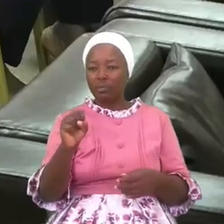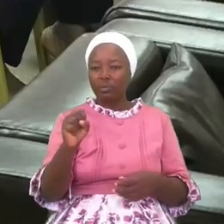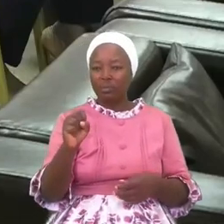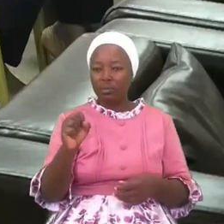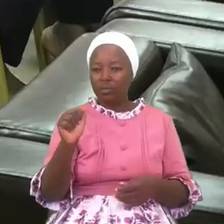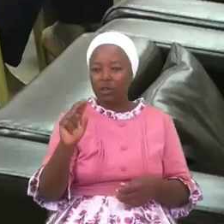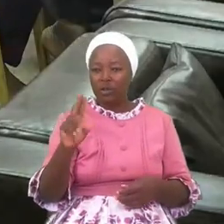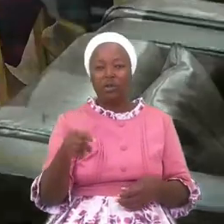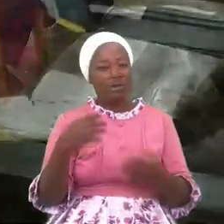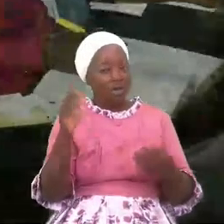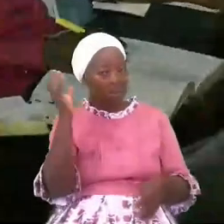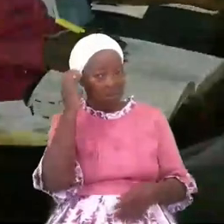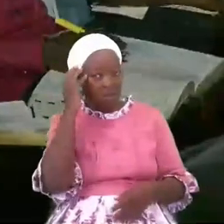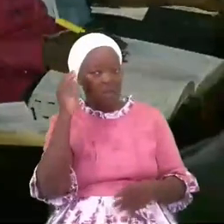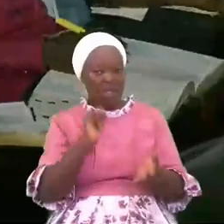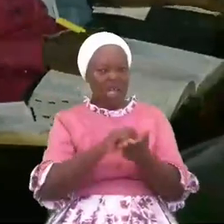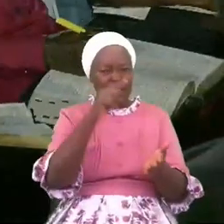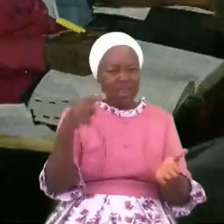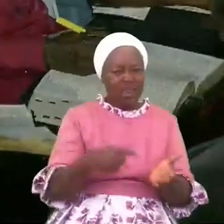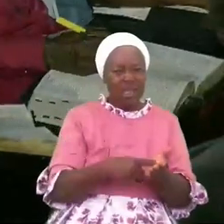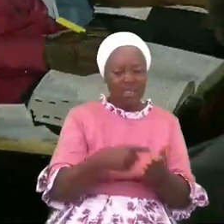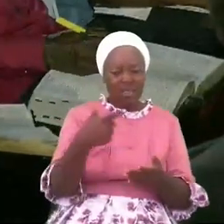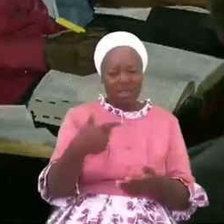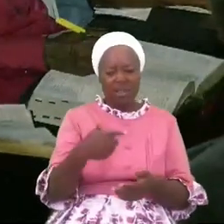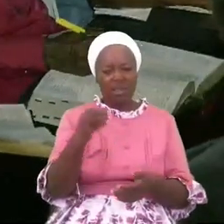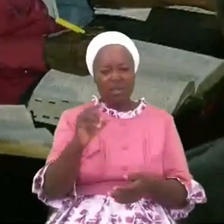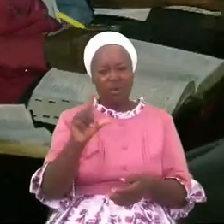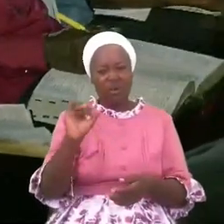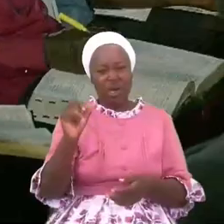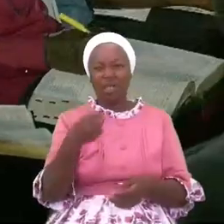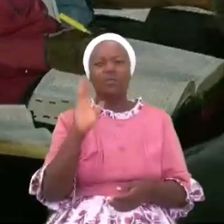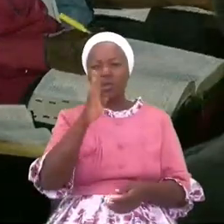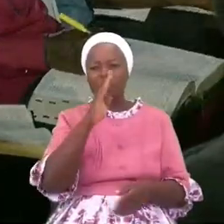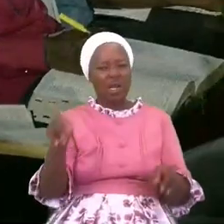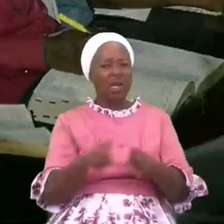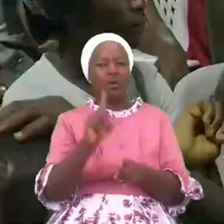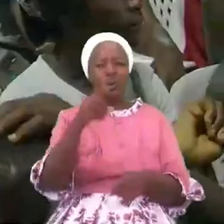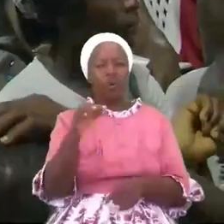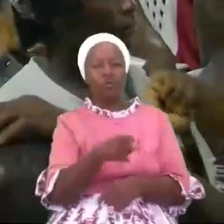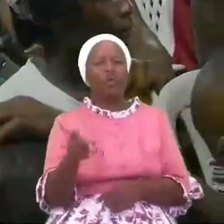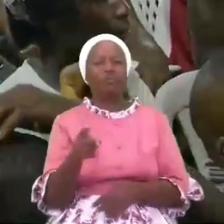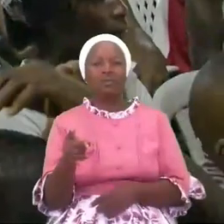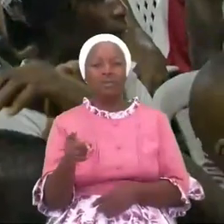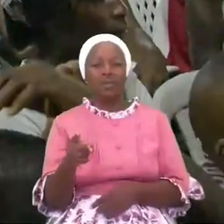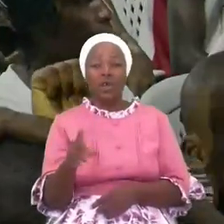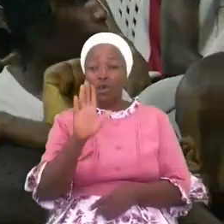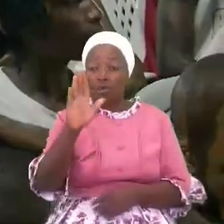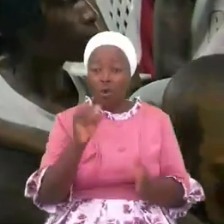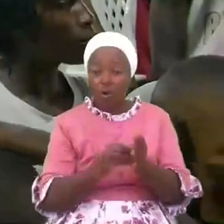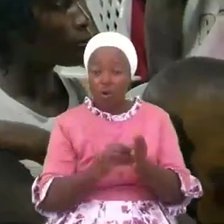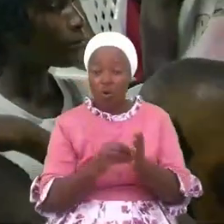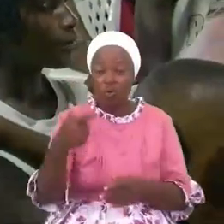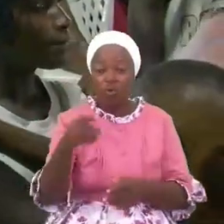like one of them. I said, your Goliath, your Philistine, will be